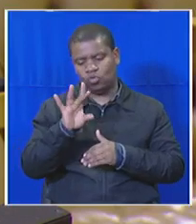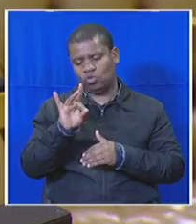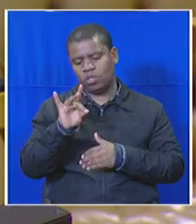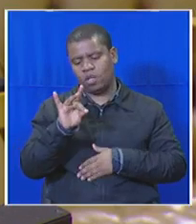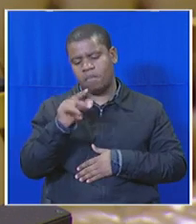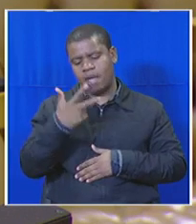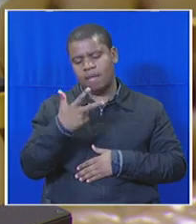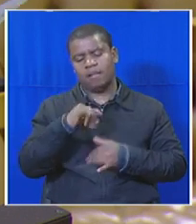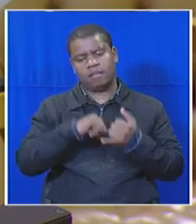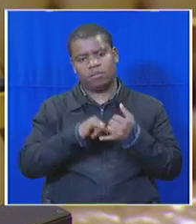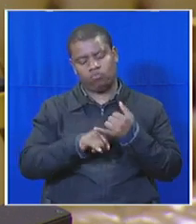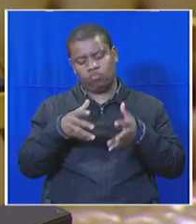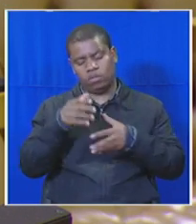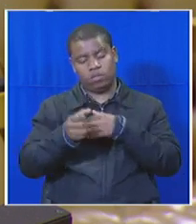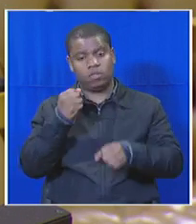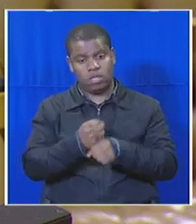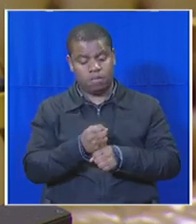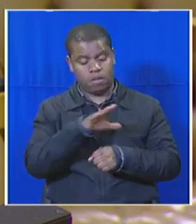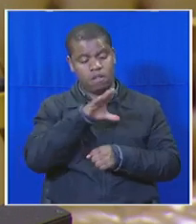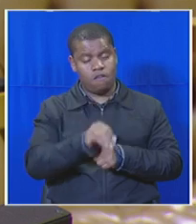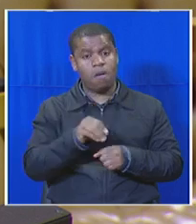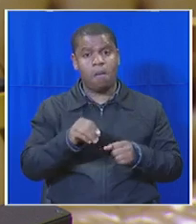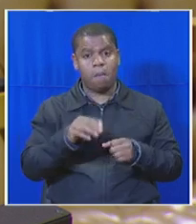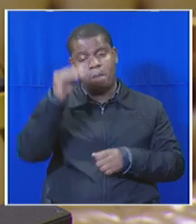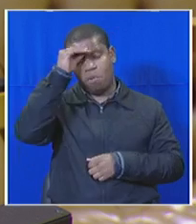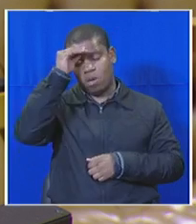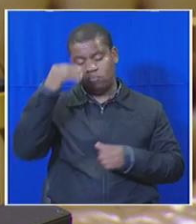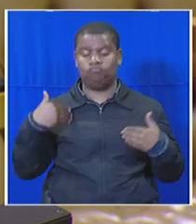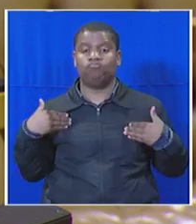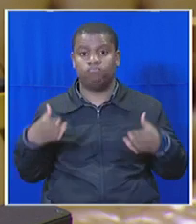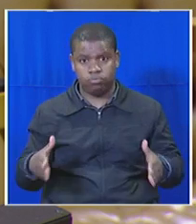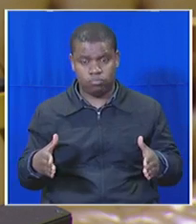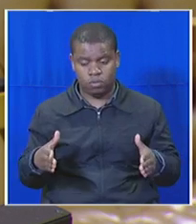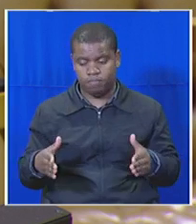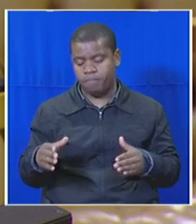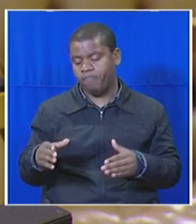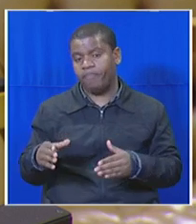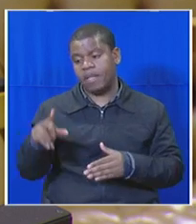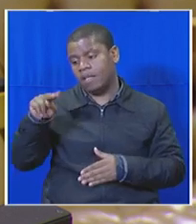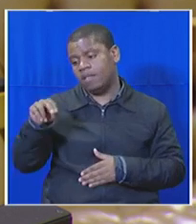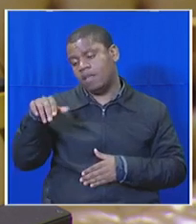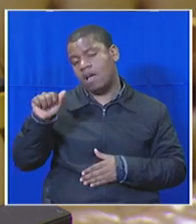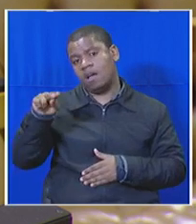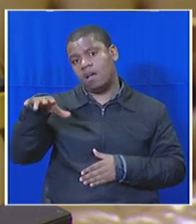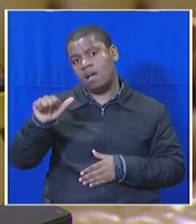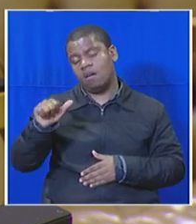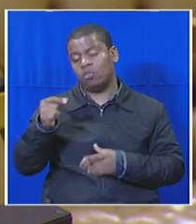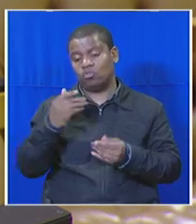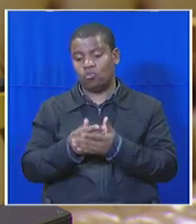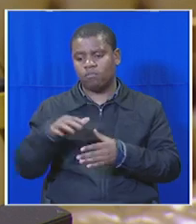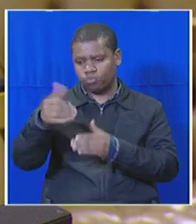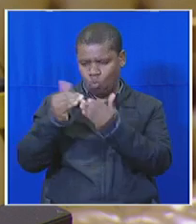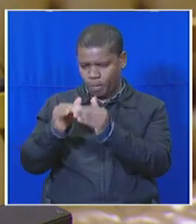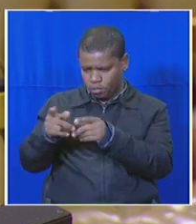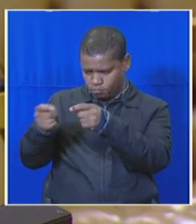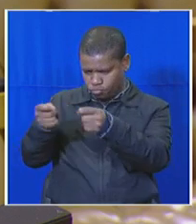September 2015, the South African police have started Operation Stopper in Nyanga in the Western Cape to bring crime under control in the area.